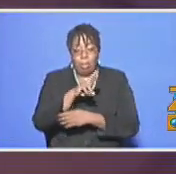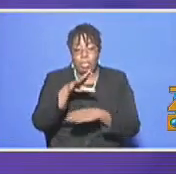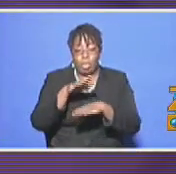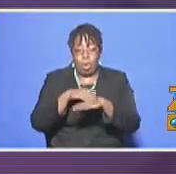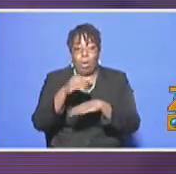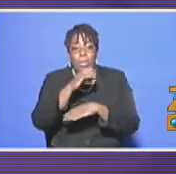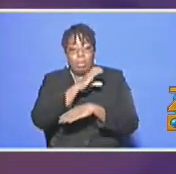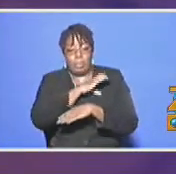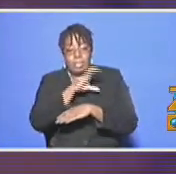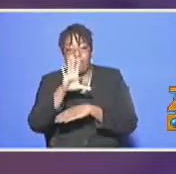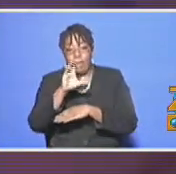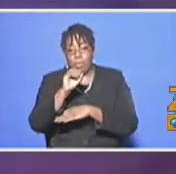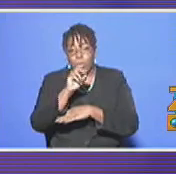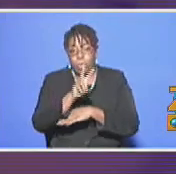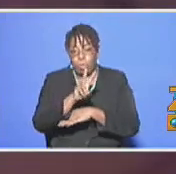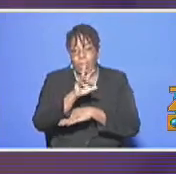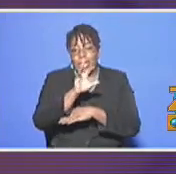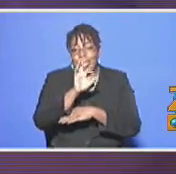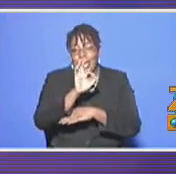Investigation Division at